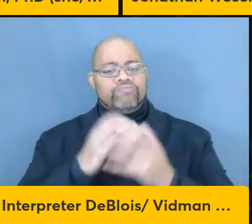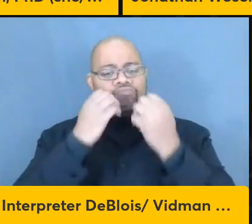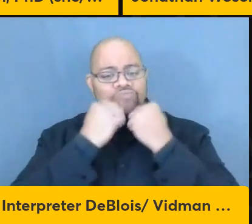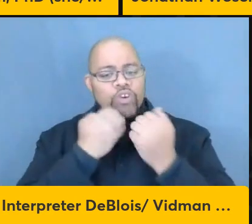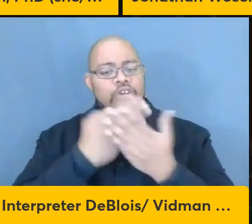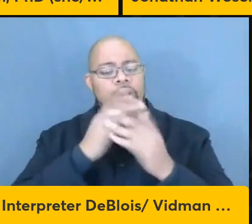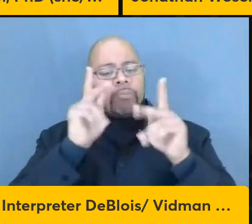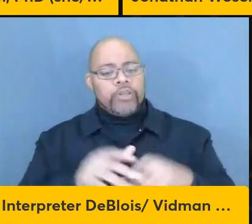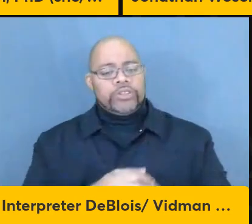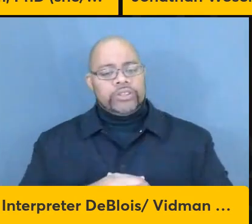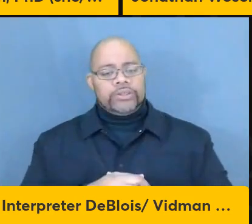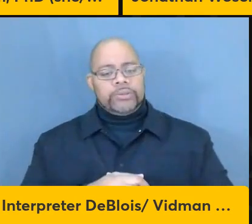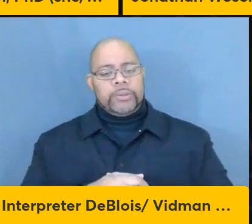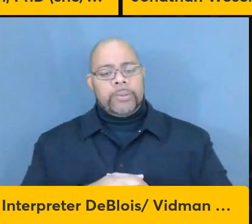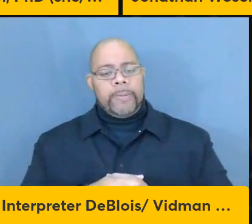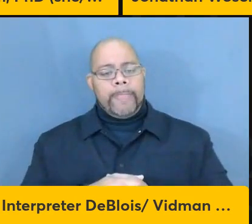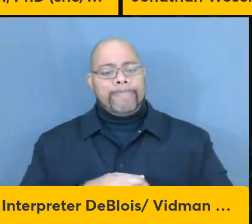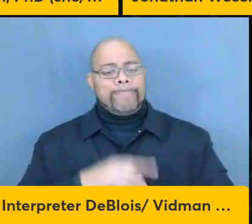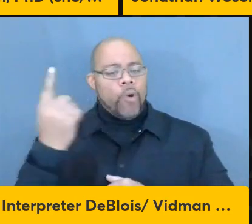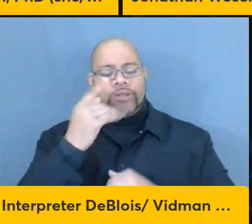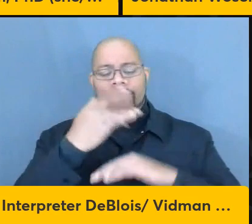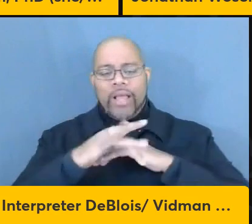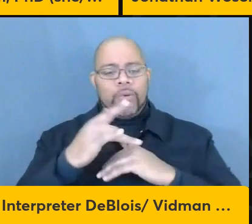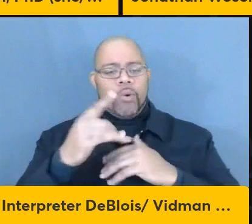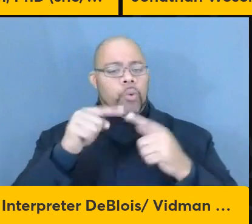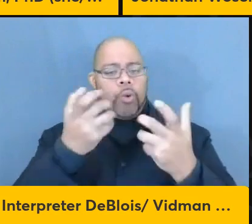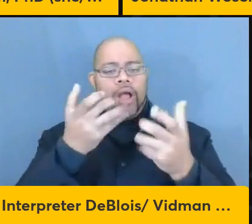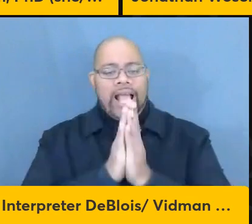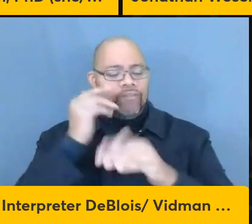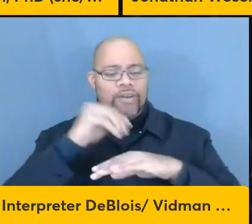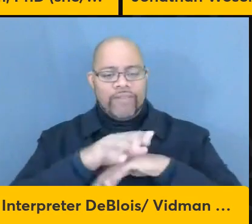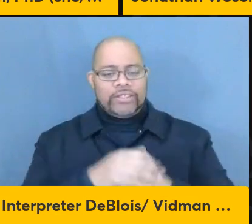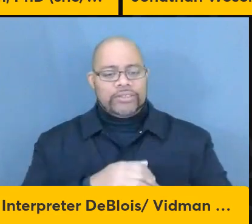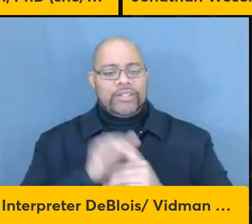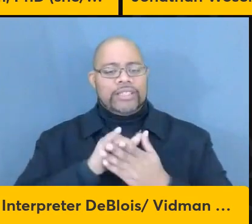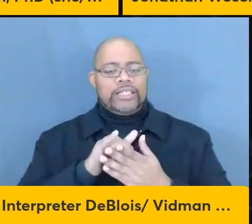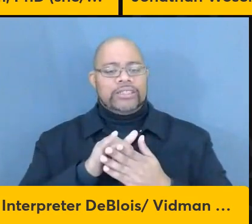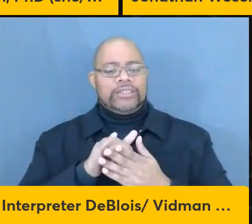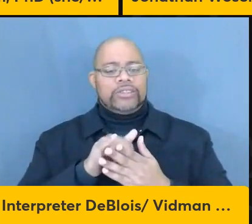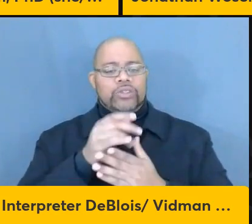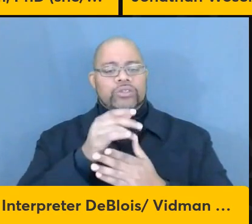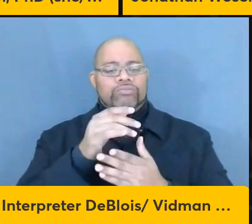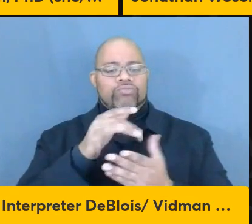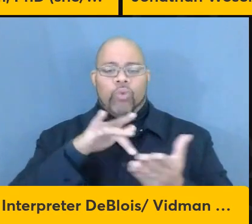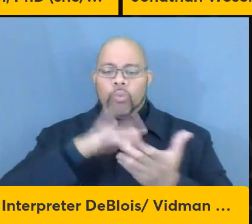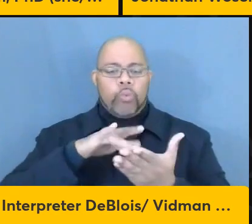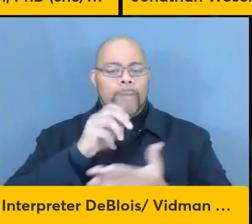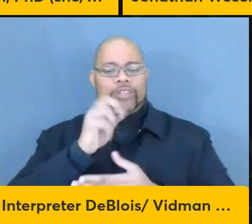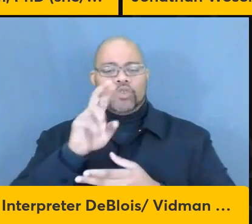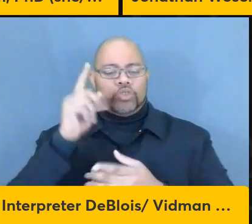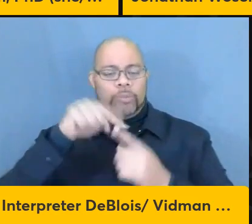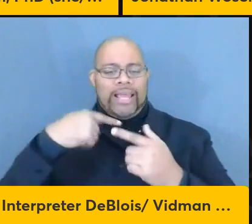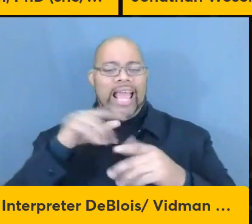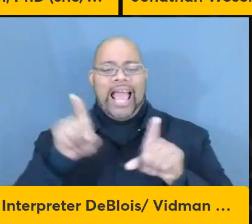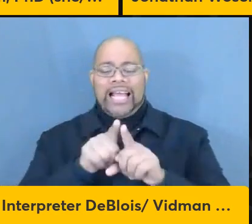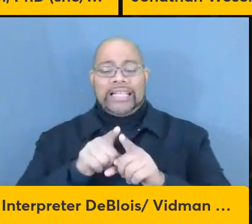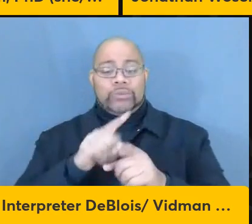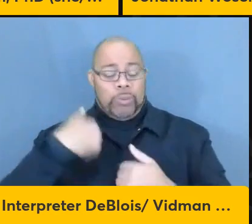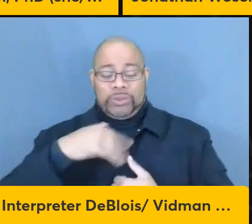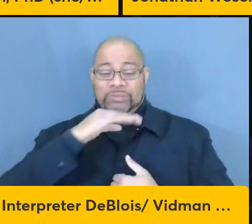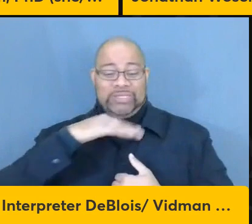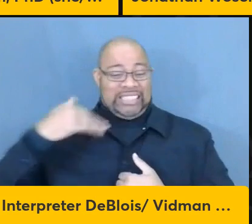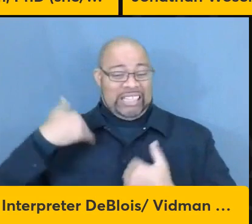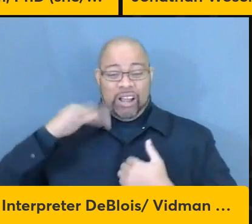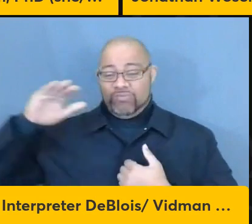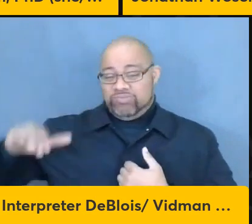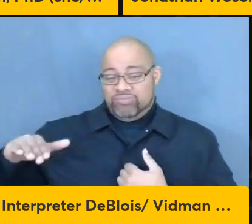person, always available whenever we want to ask for advice. And that's been a core mentor to me since I was a kid, and I appreciate that.